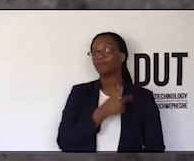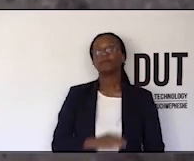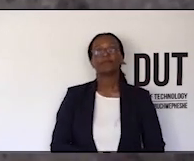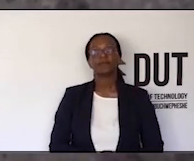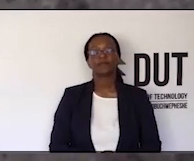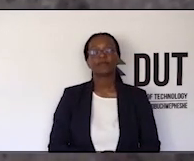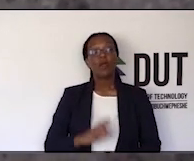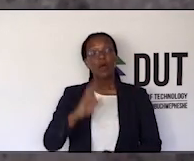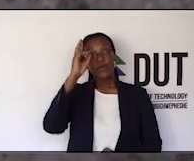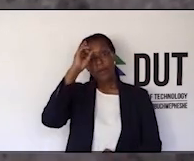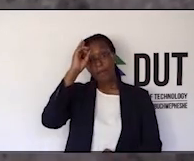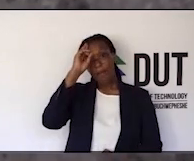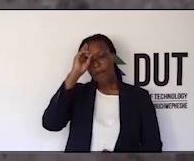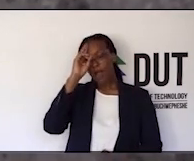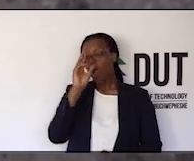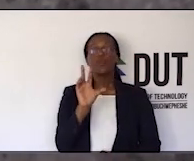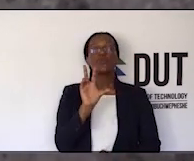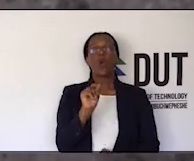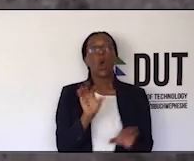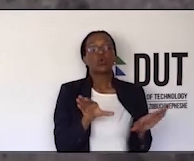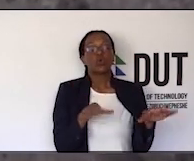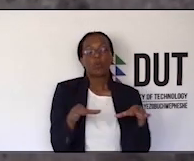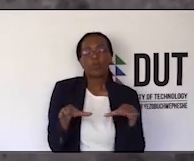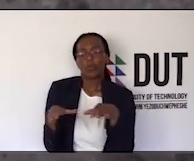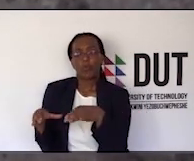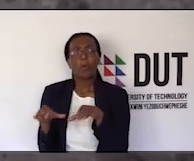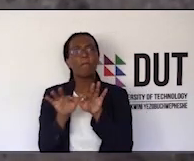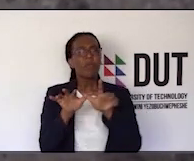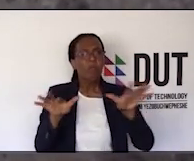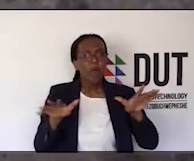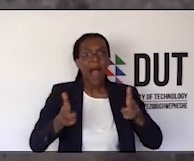Remember that no gatherings are permitted on campus.